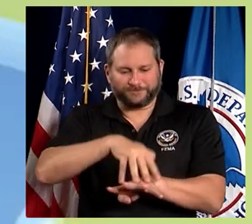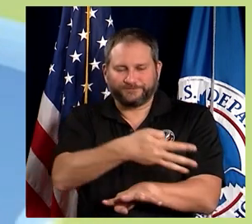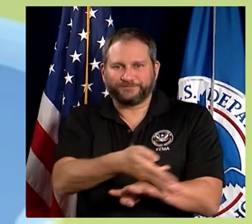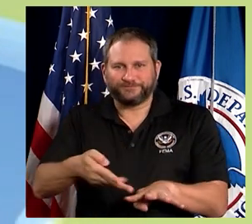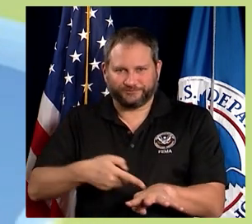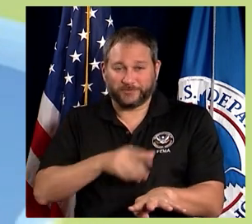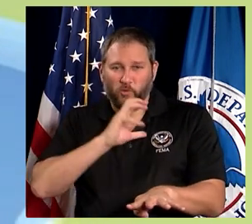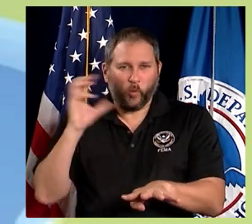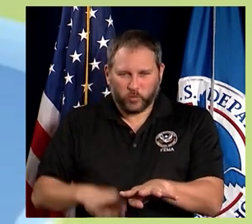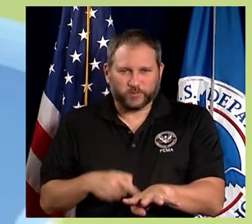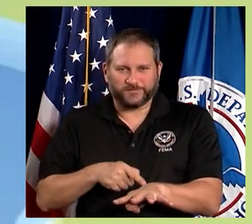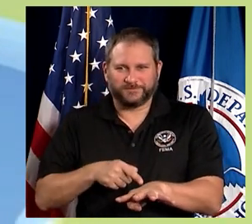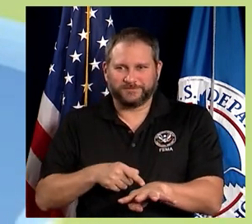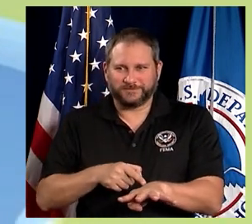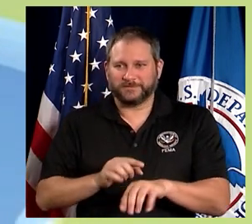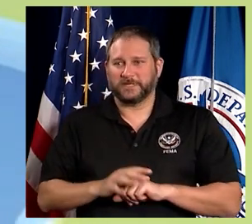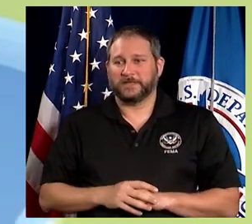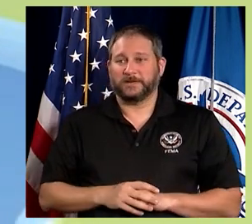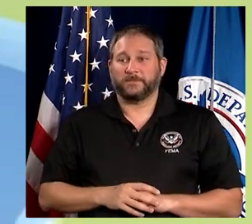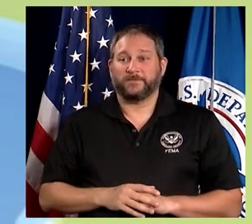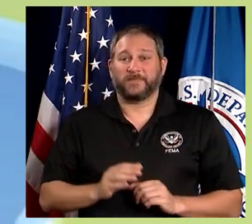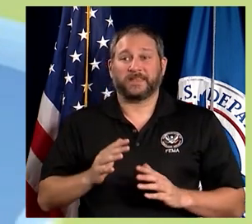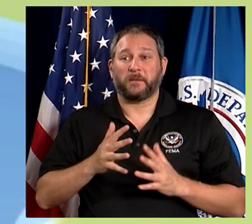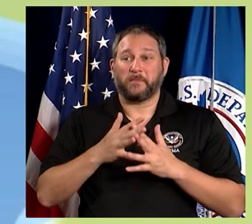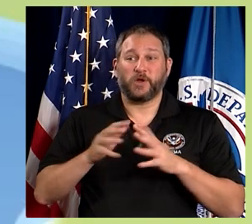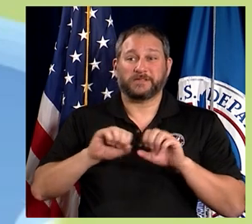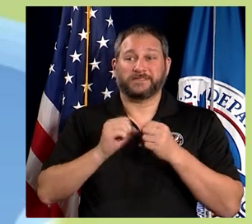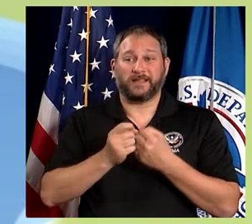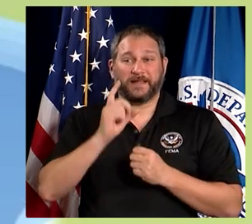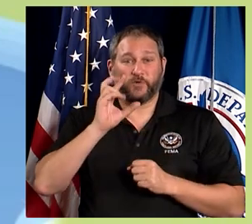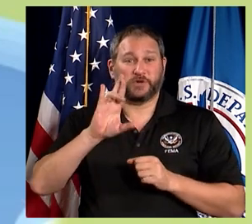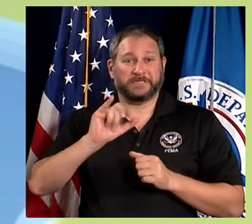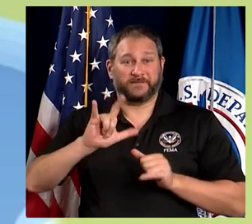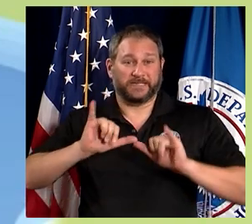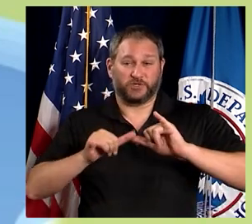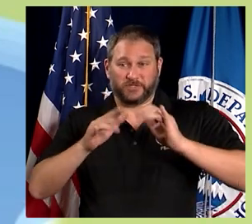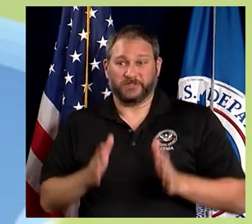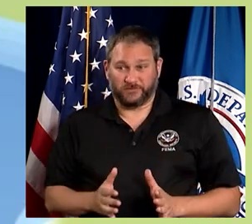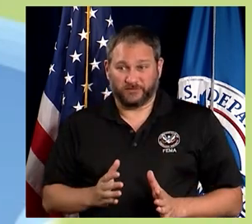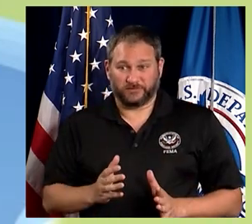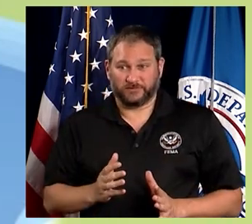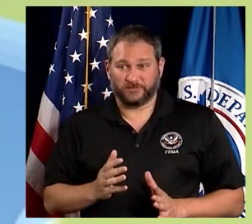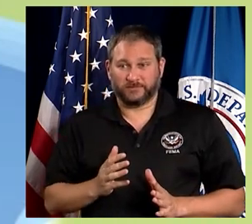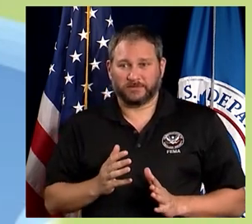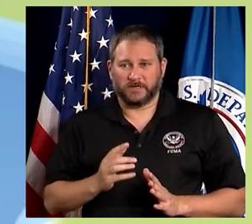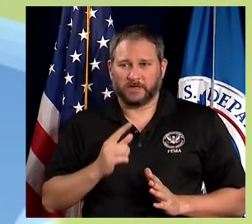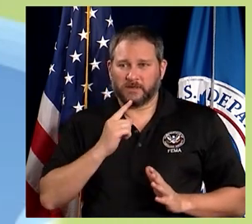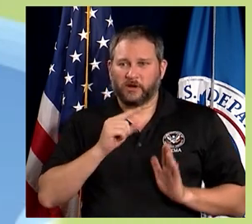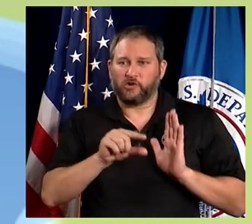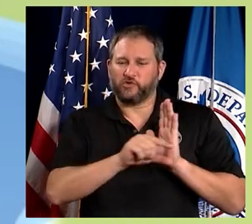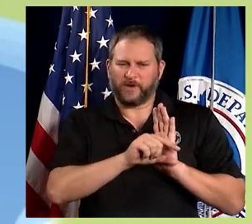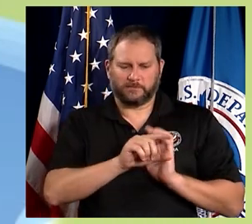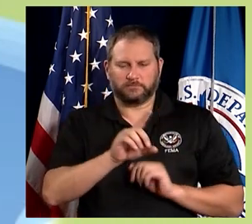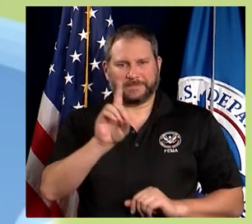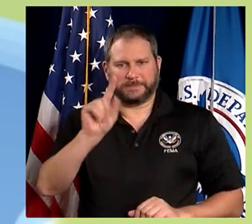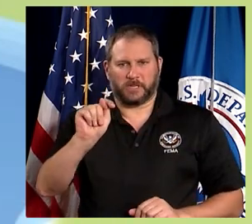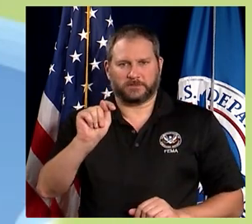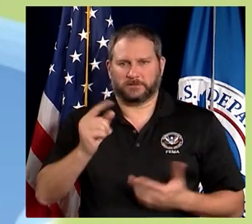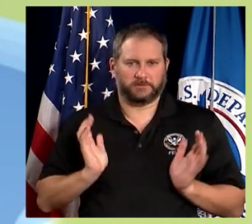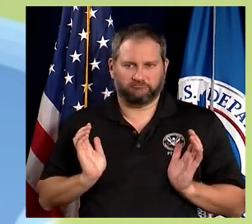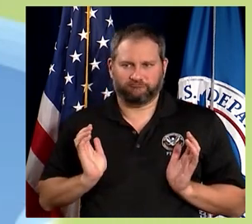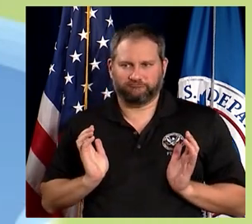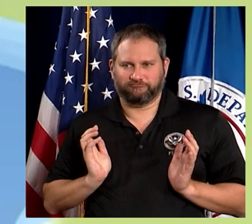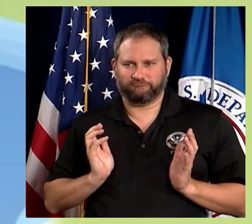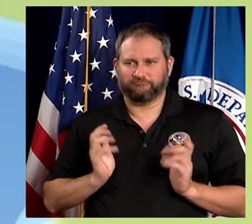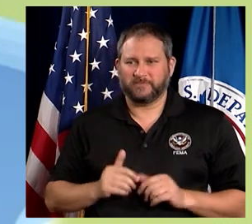The American Society for Civil Engineers gives our energy infrastructure a D+. They note that most of our power lines were